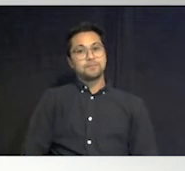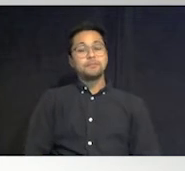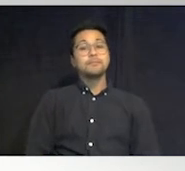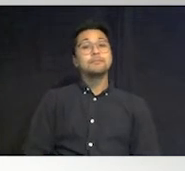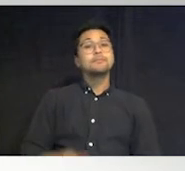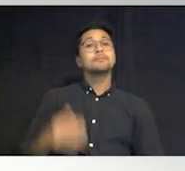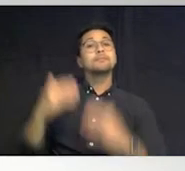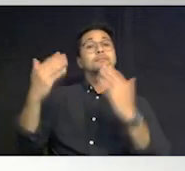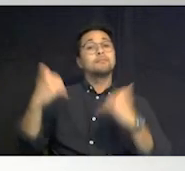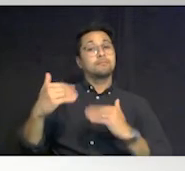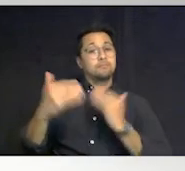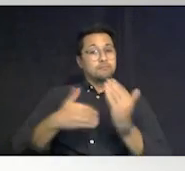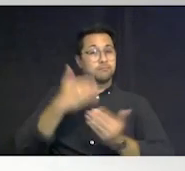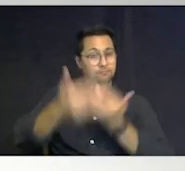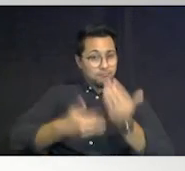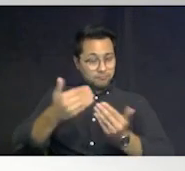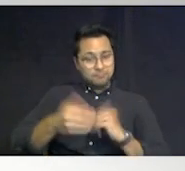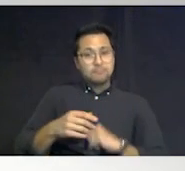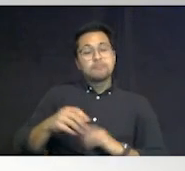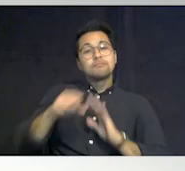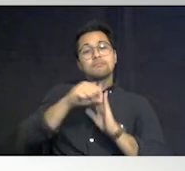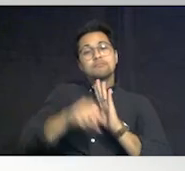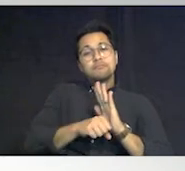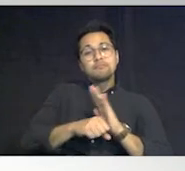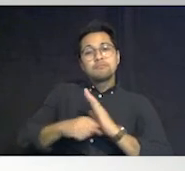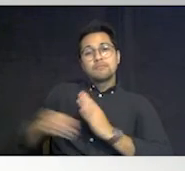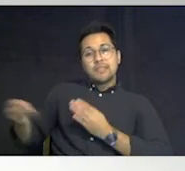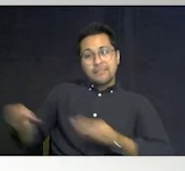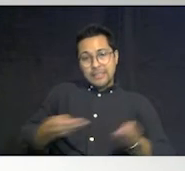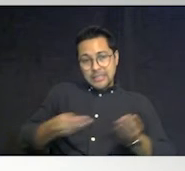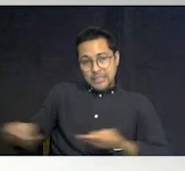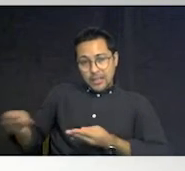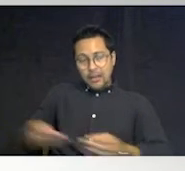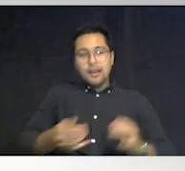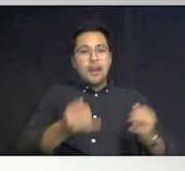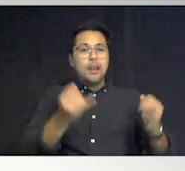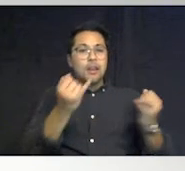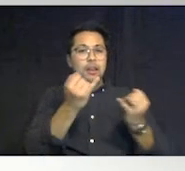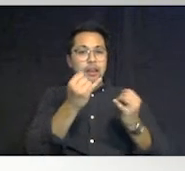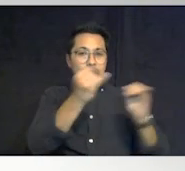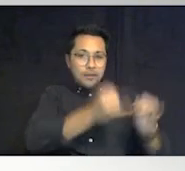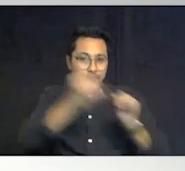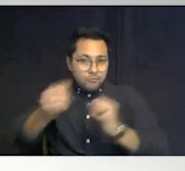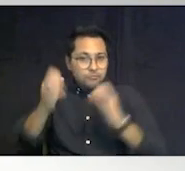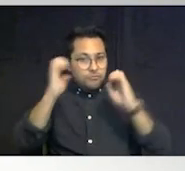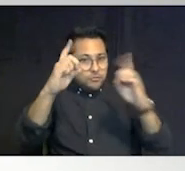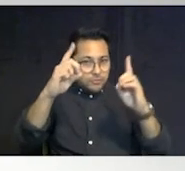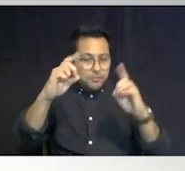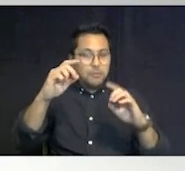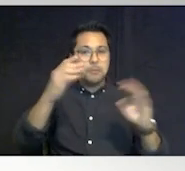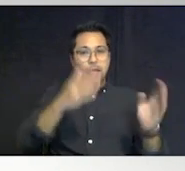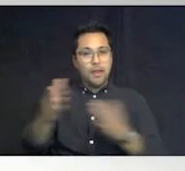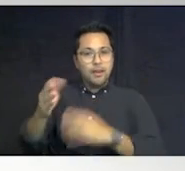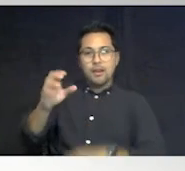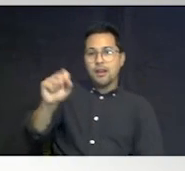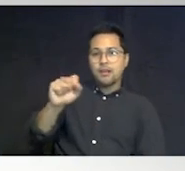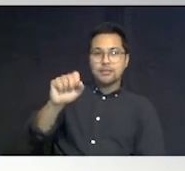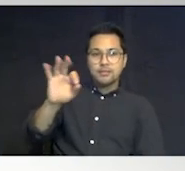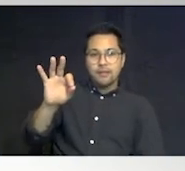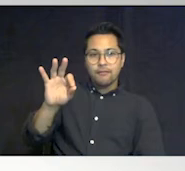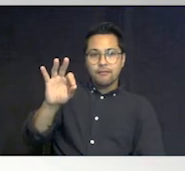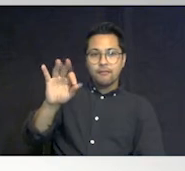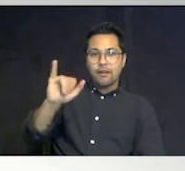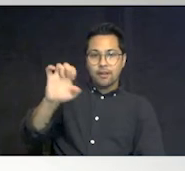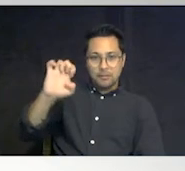The next process we're going to discuss briefly is State Facilitated Individual Education Plan, or SFIEP.